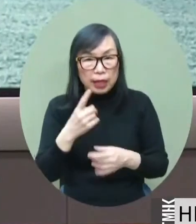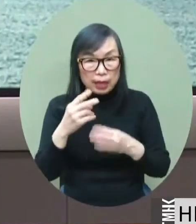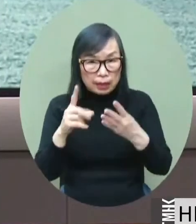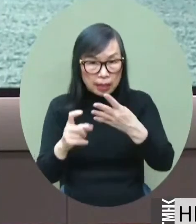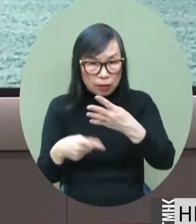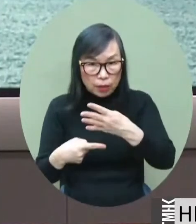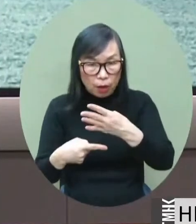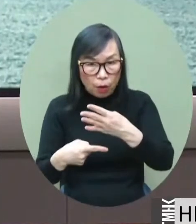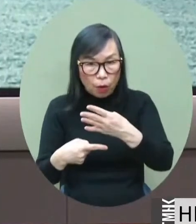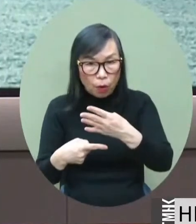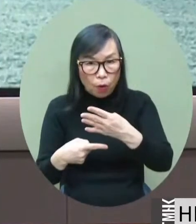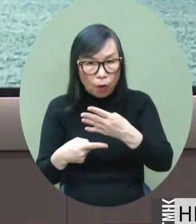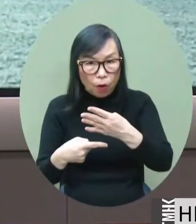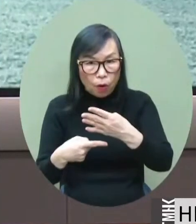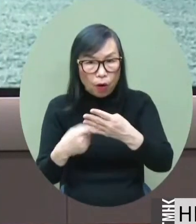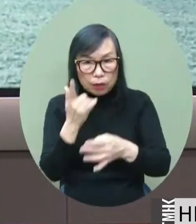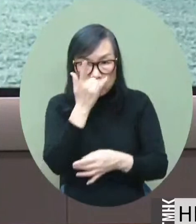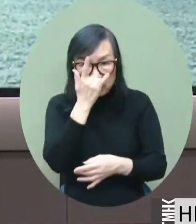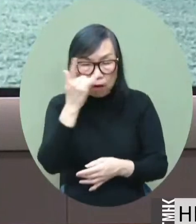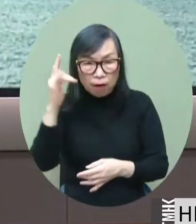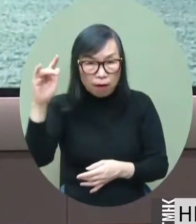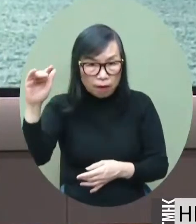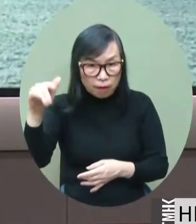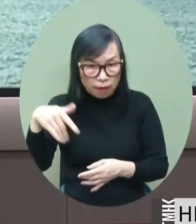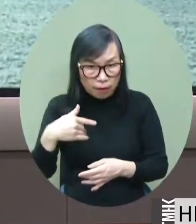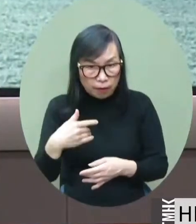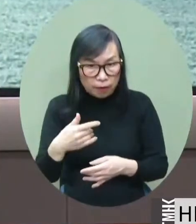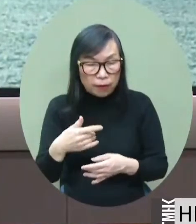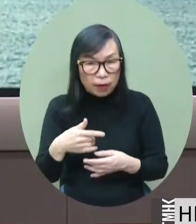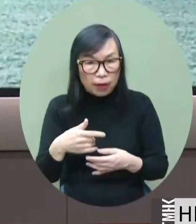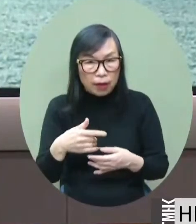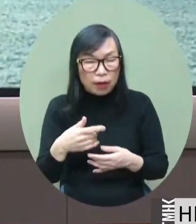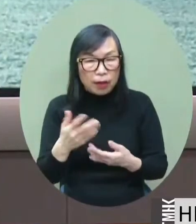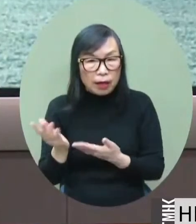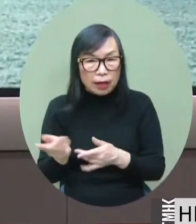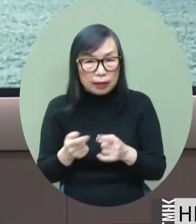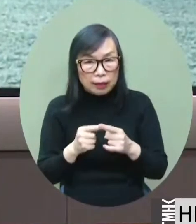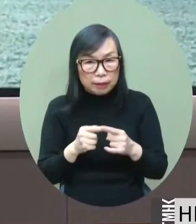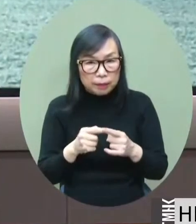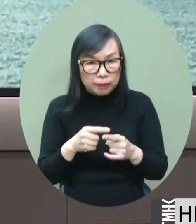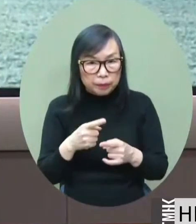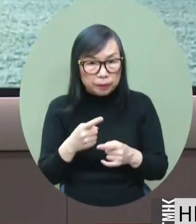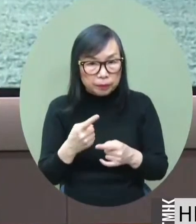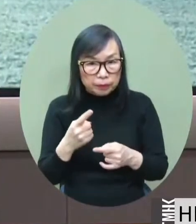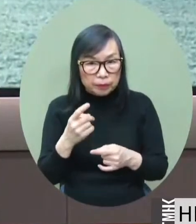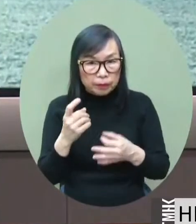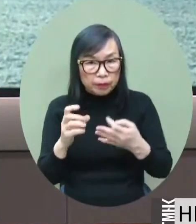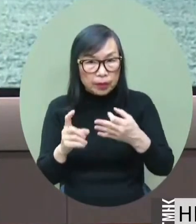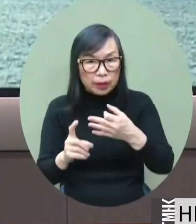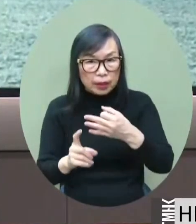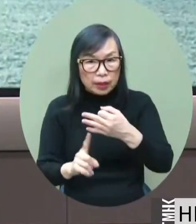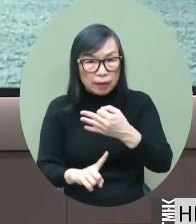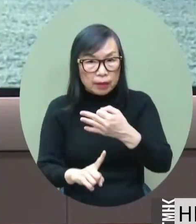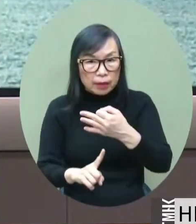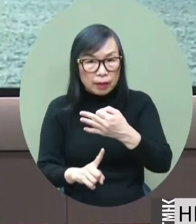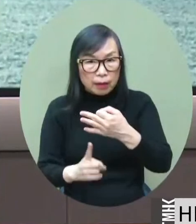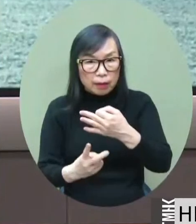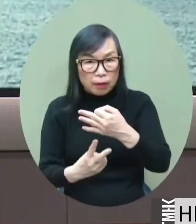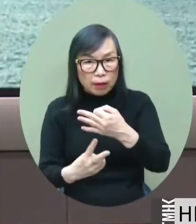at a quarantine hotel, one on the 1st of April, arriving from Germany, a tourist, and the second